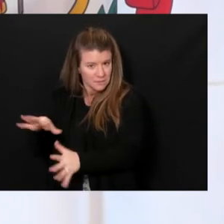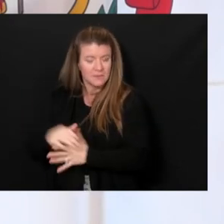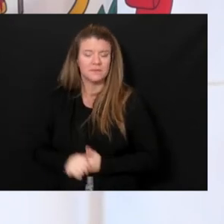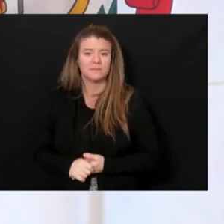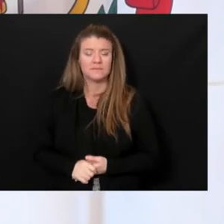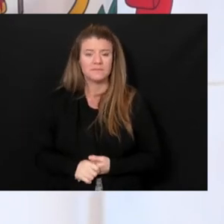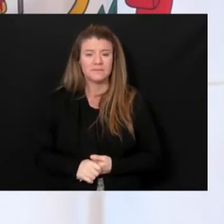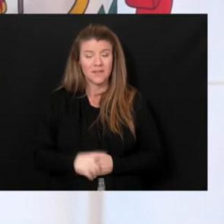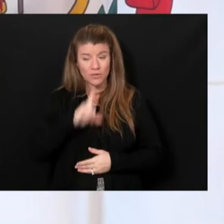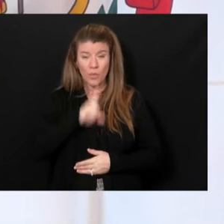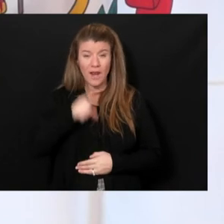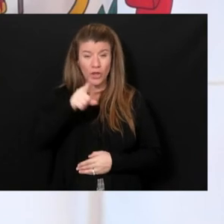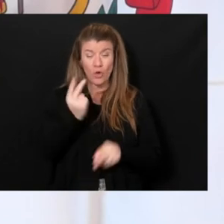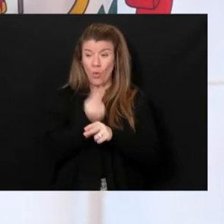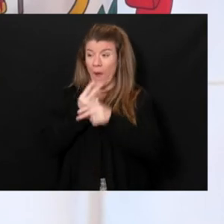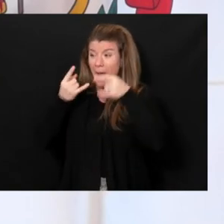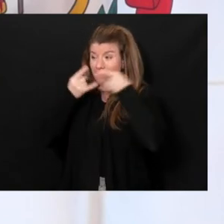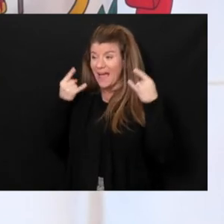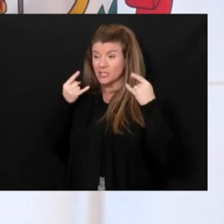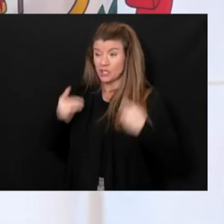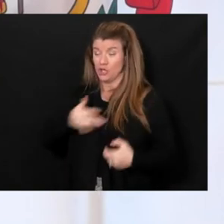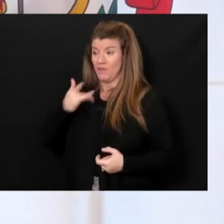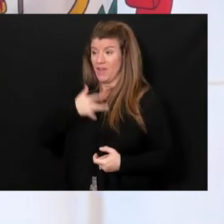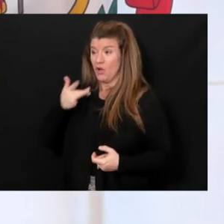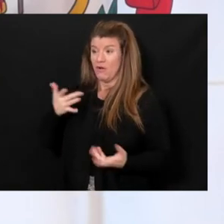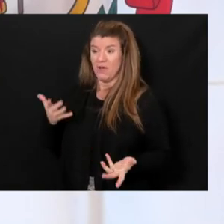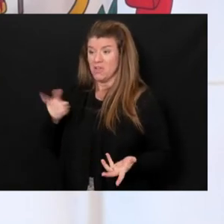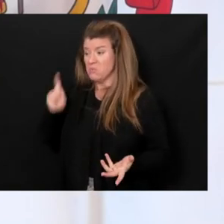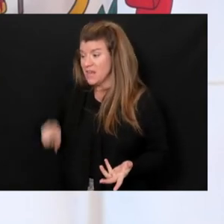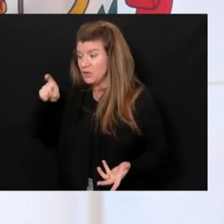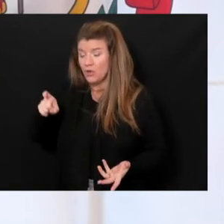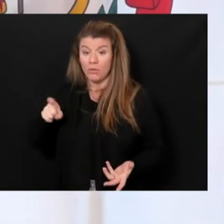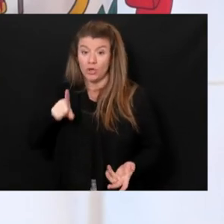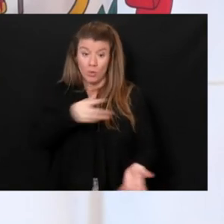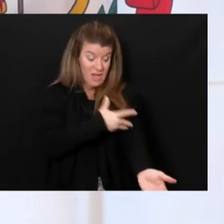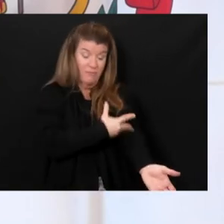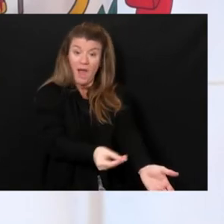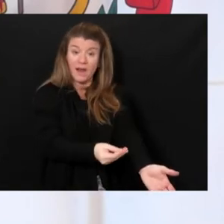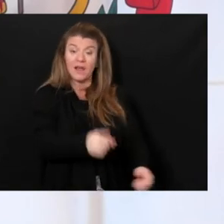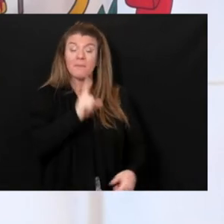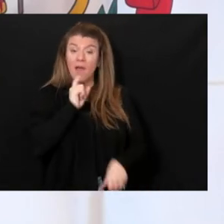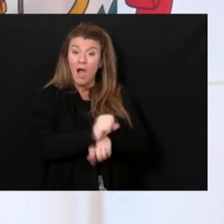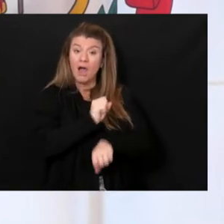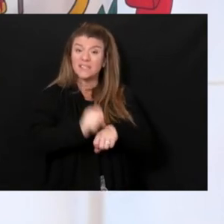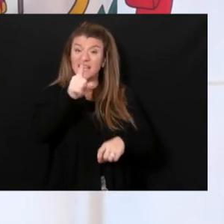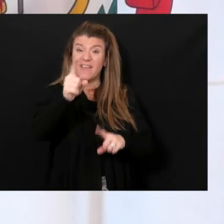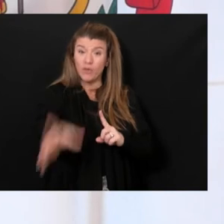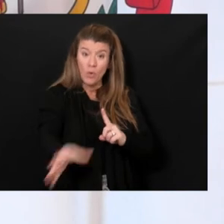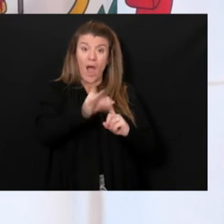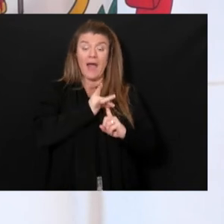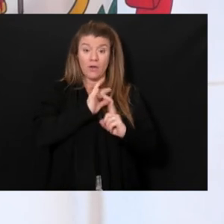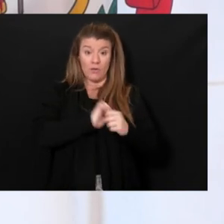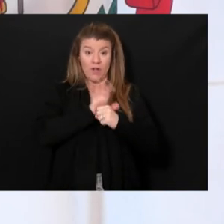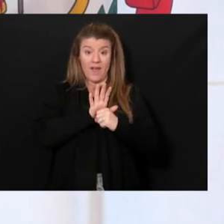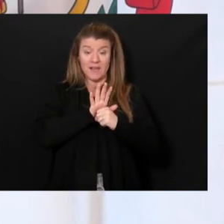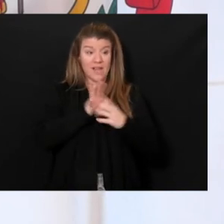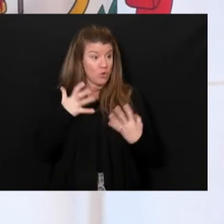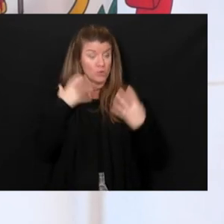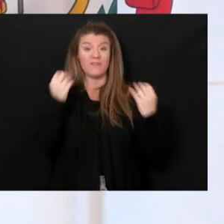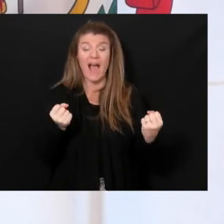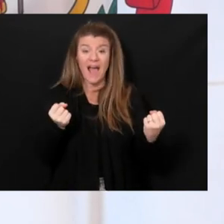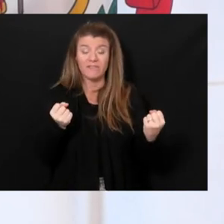How much of an obligation do we really have to give blood? If you've survived this, I think it is an obligation and